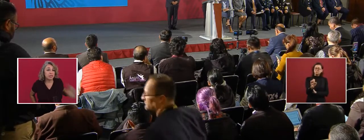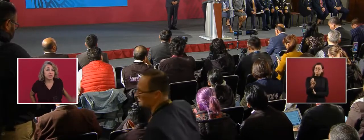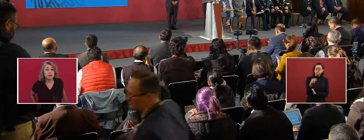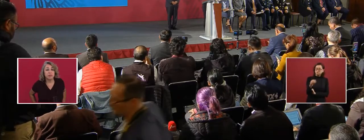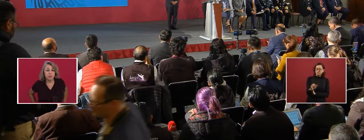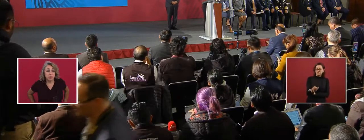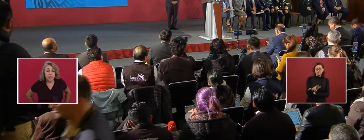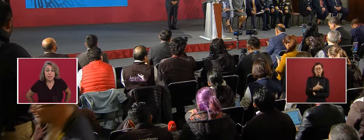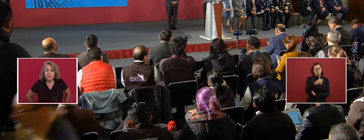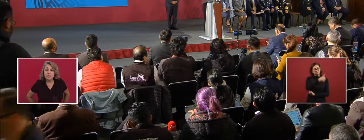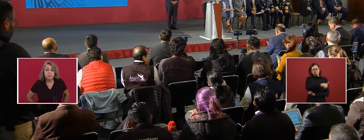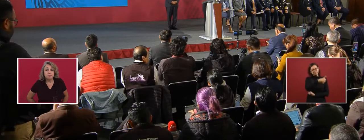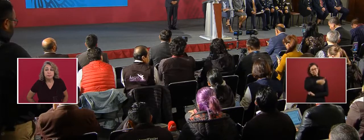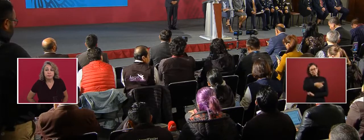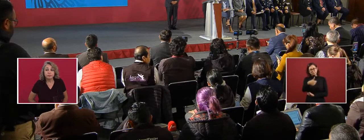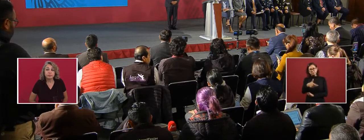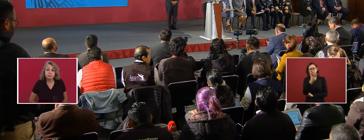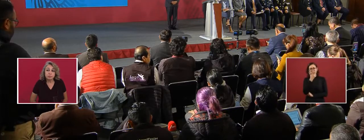the Secretary of Marines